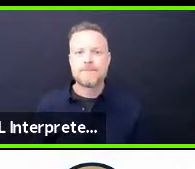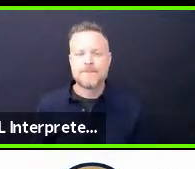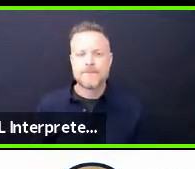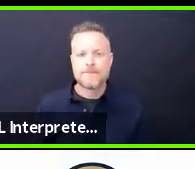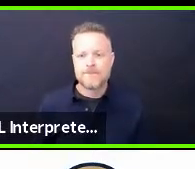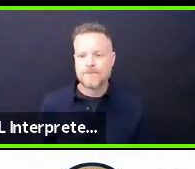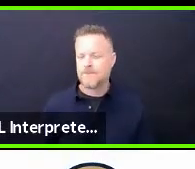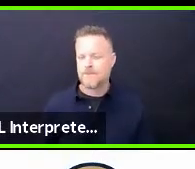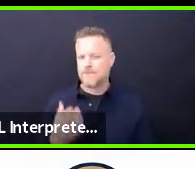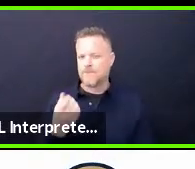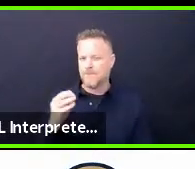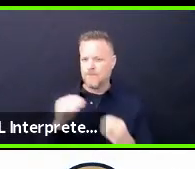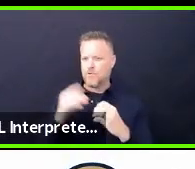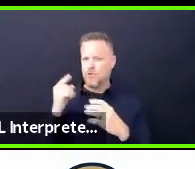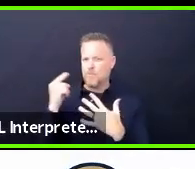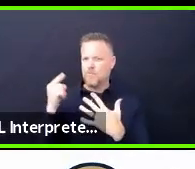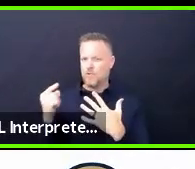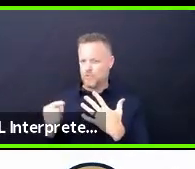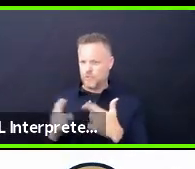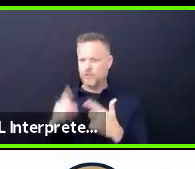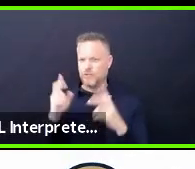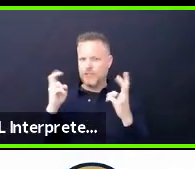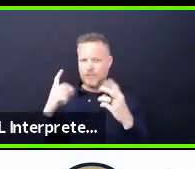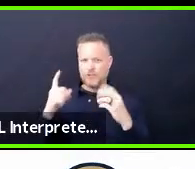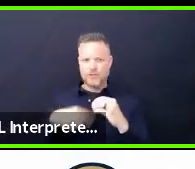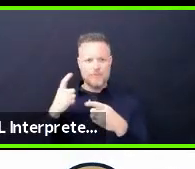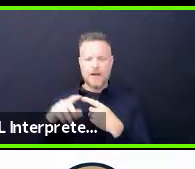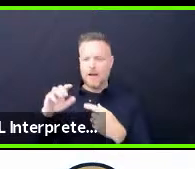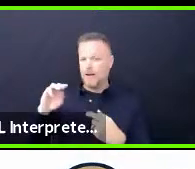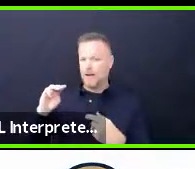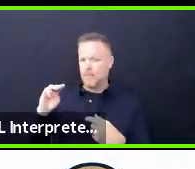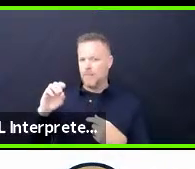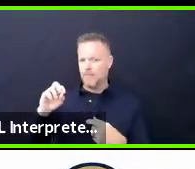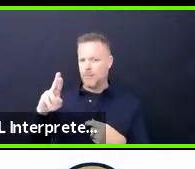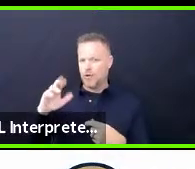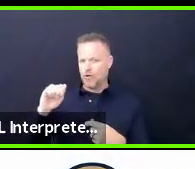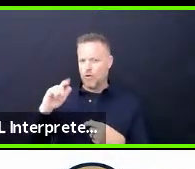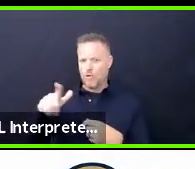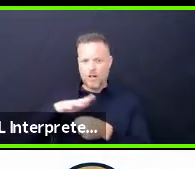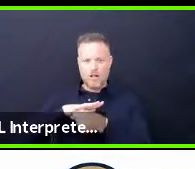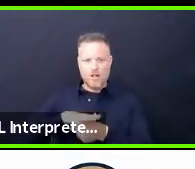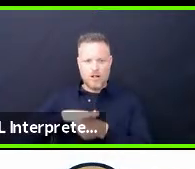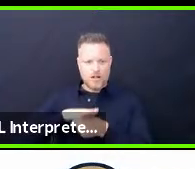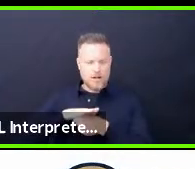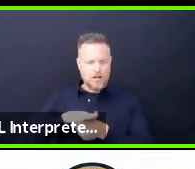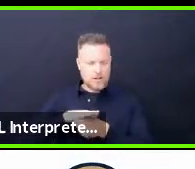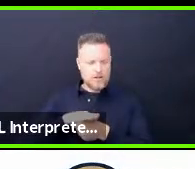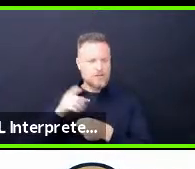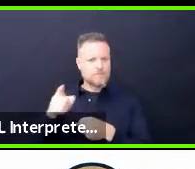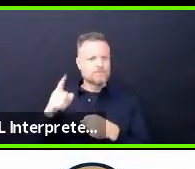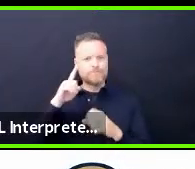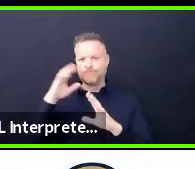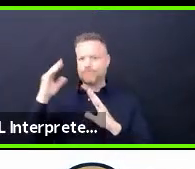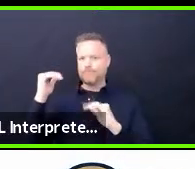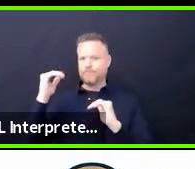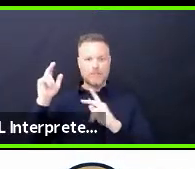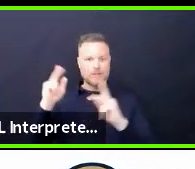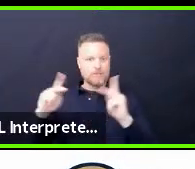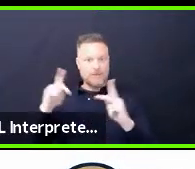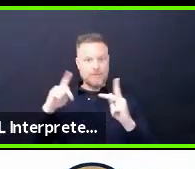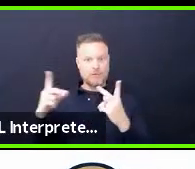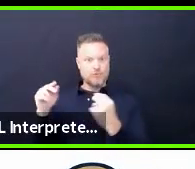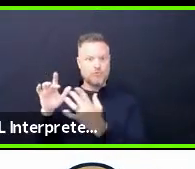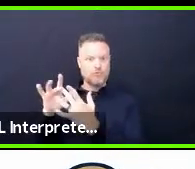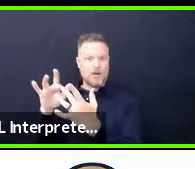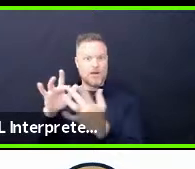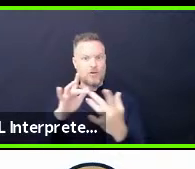points. One is I heard a lot of issues around moral distress, and that is affecting some of the folks who are doing the outreach. I do